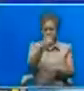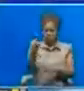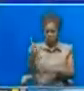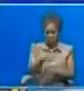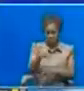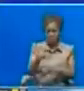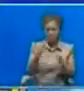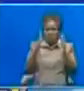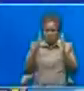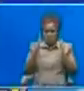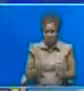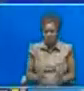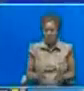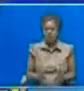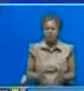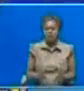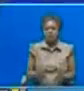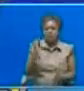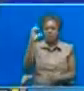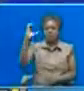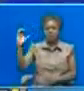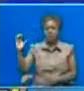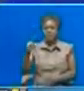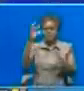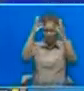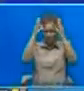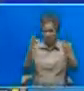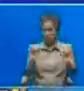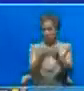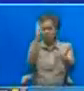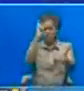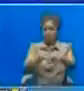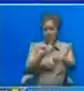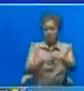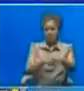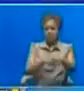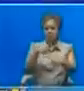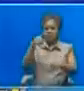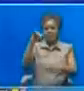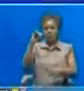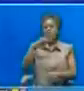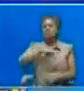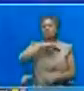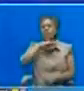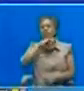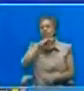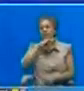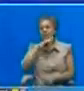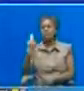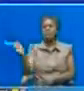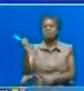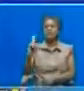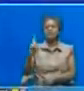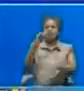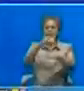crimes and crimes against humanity at the ICC. This decision comes as an irony, as Ugandan President Yoweri Kaguta Museveni